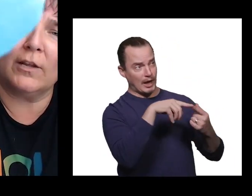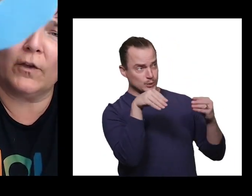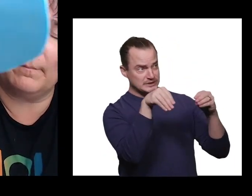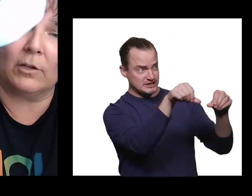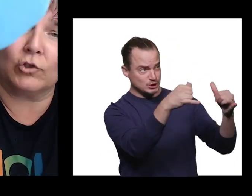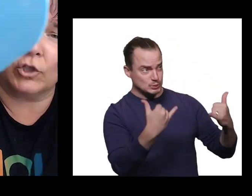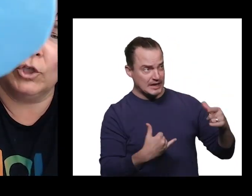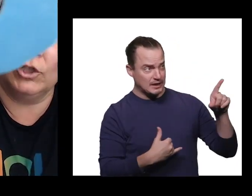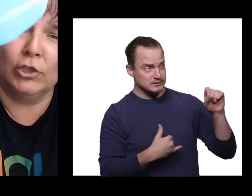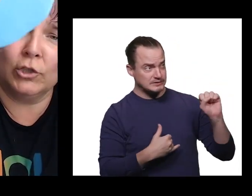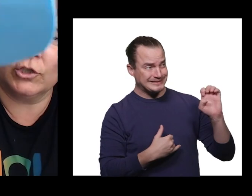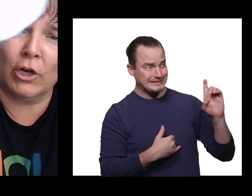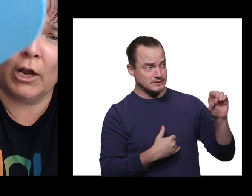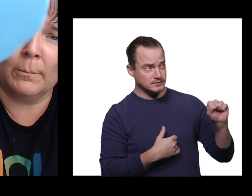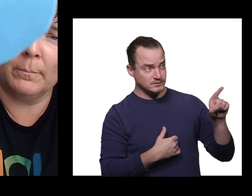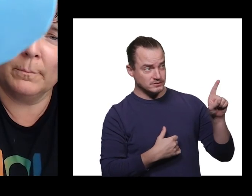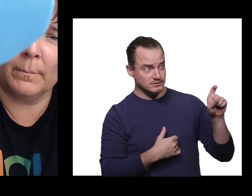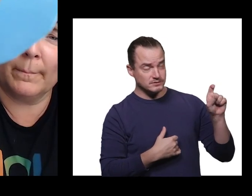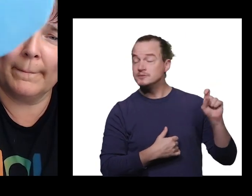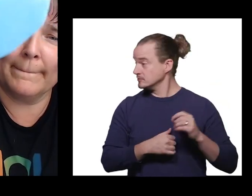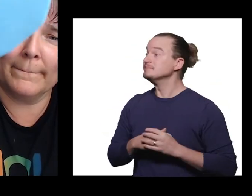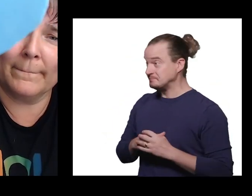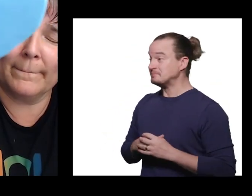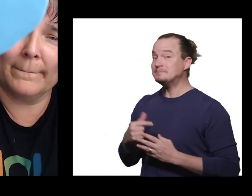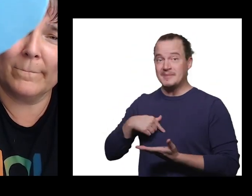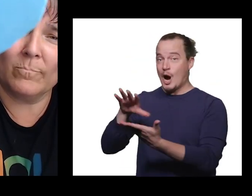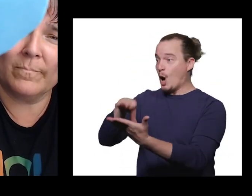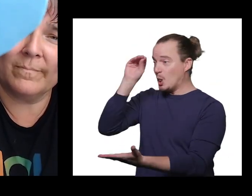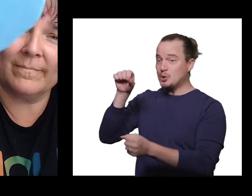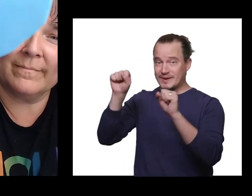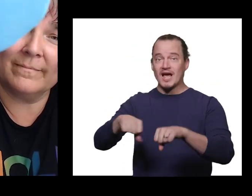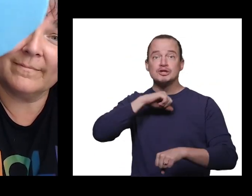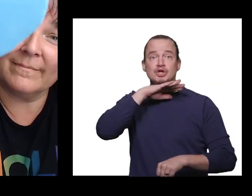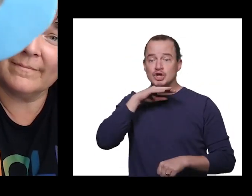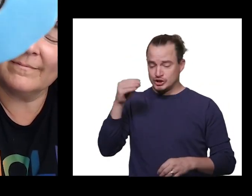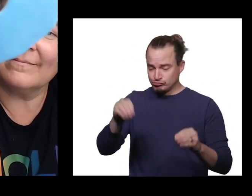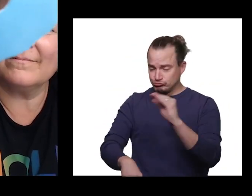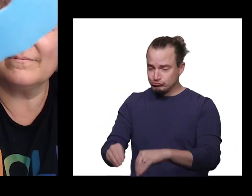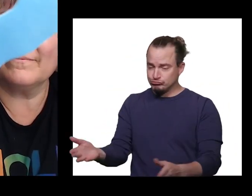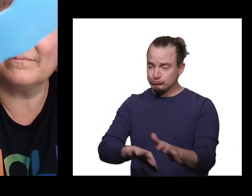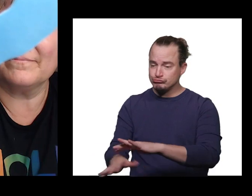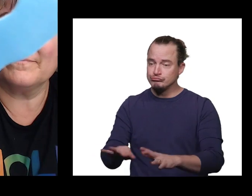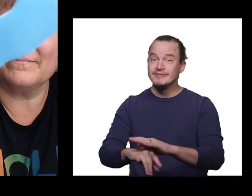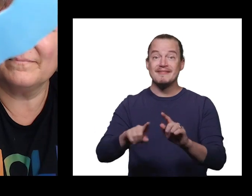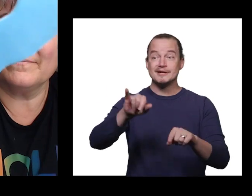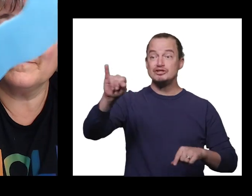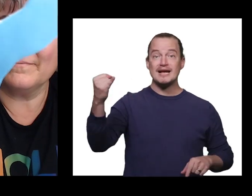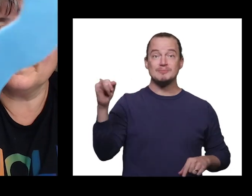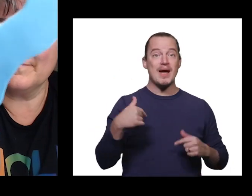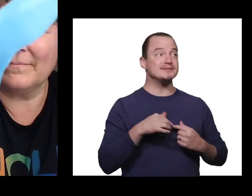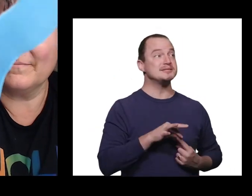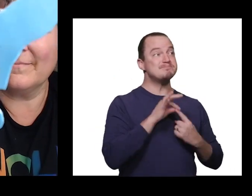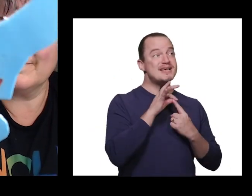learn anything about seeds today? I did. I learned that you can plant seeds in the dirt and that